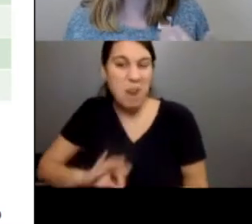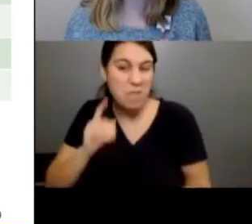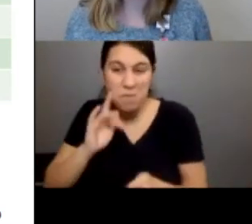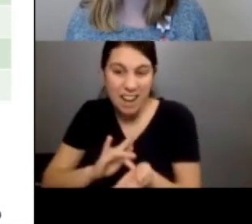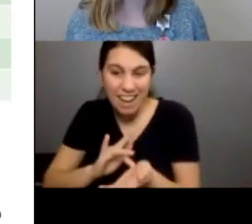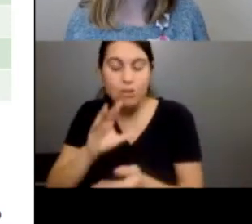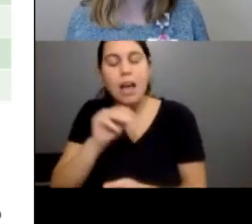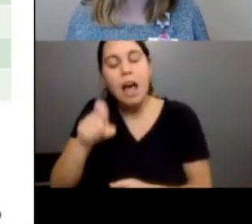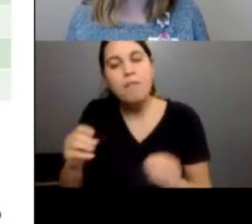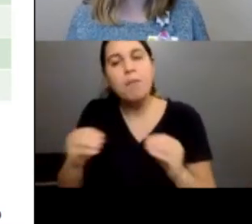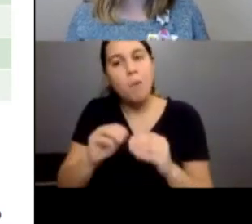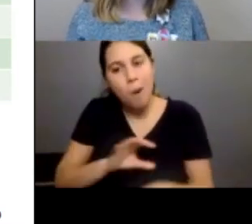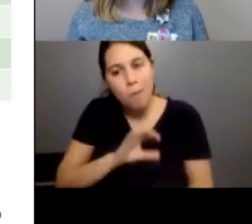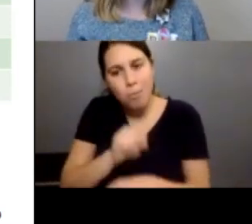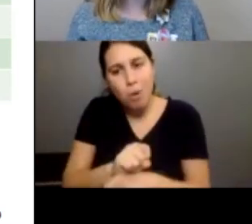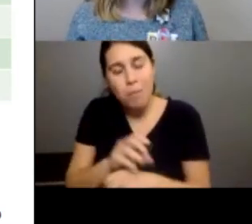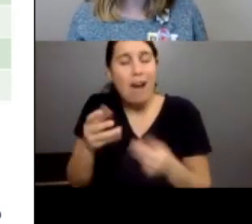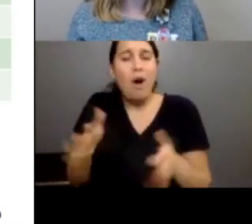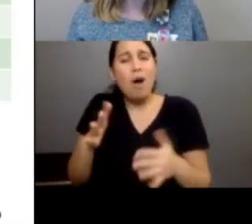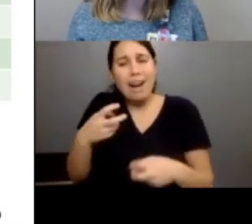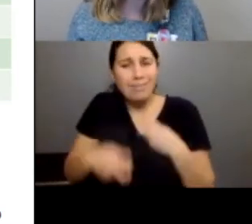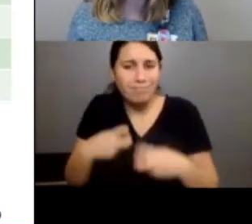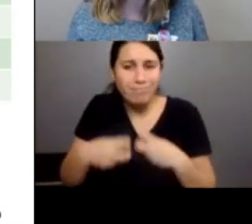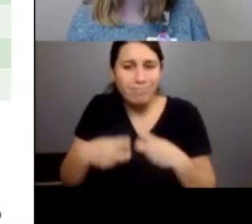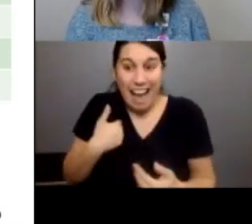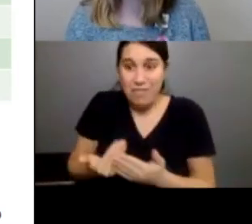appointments, which the patient's already struggling to make, especially with having a newborn.